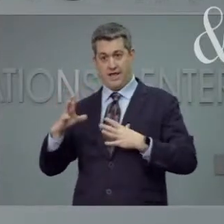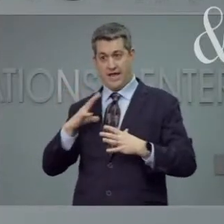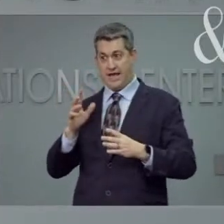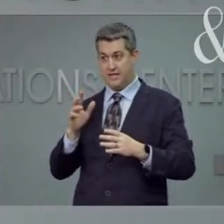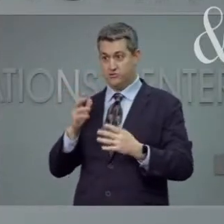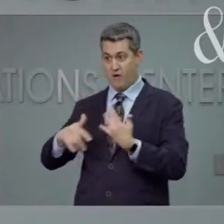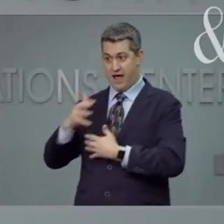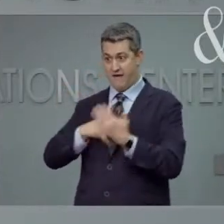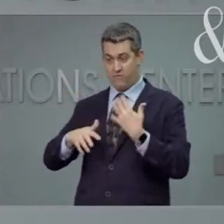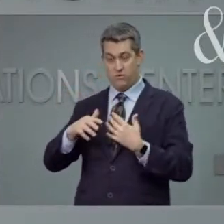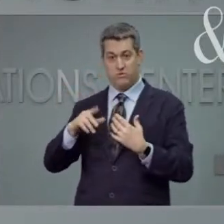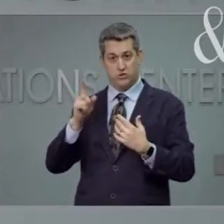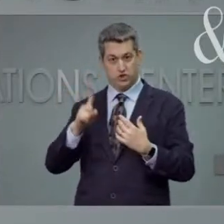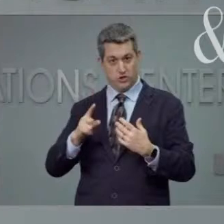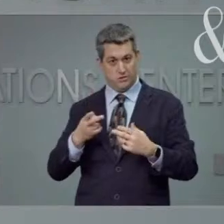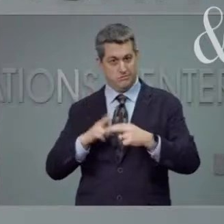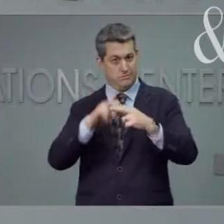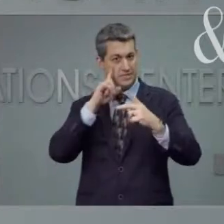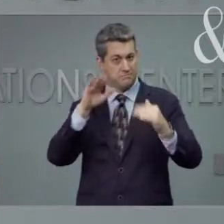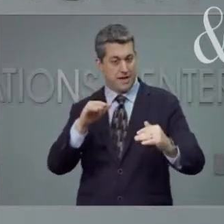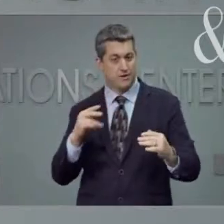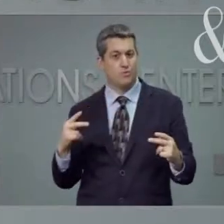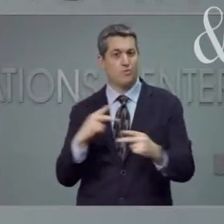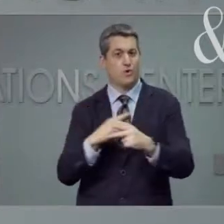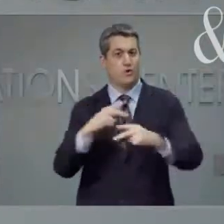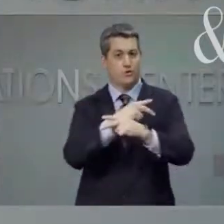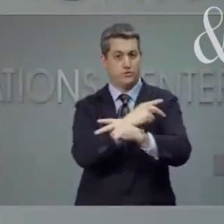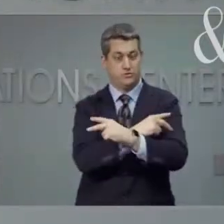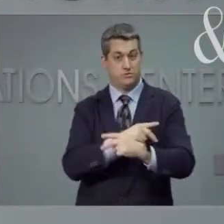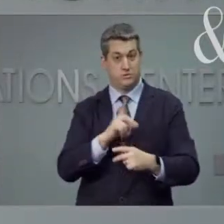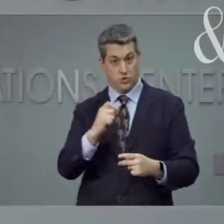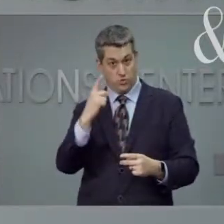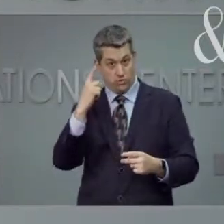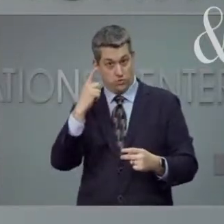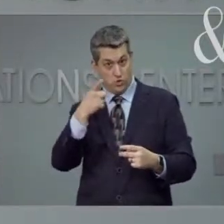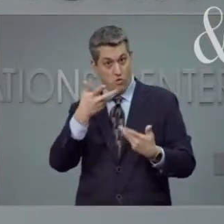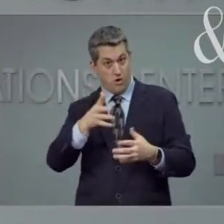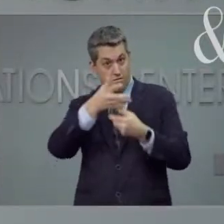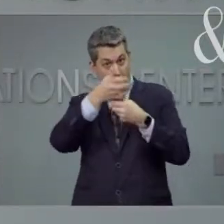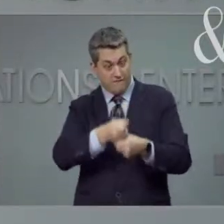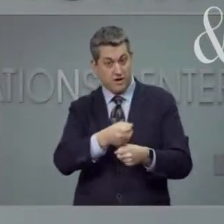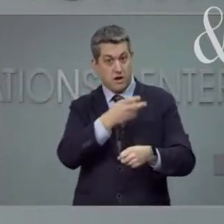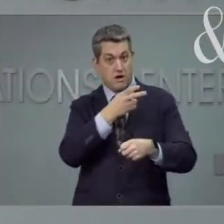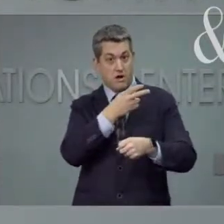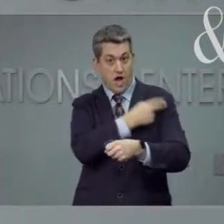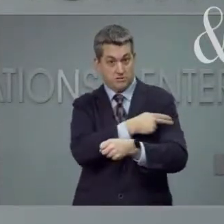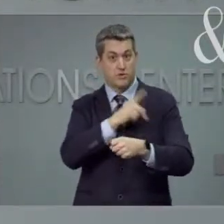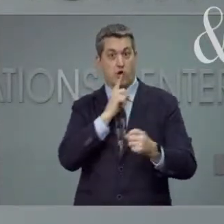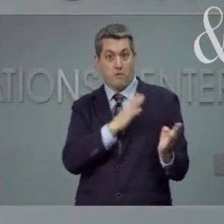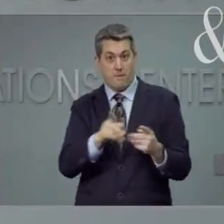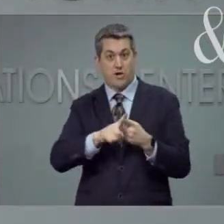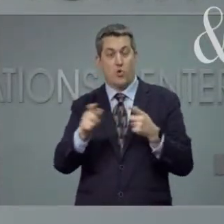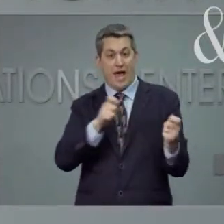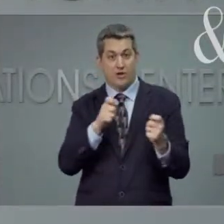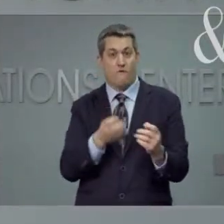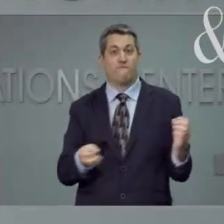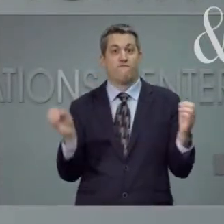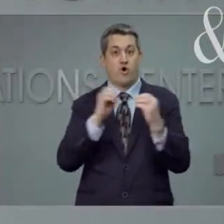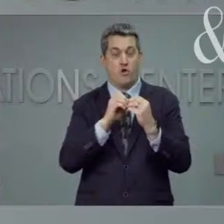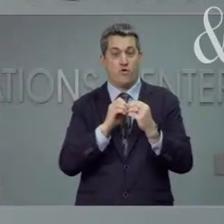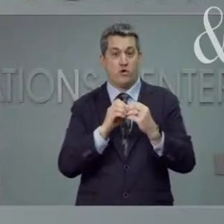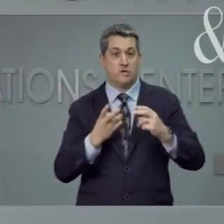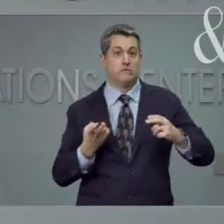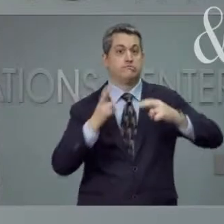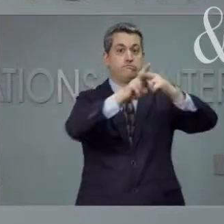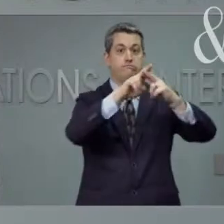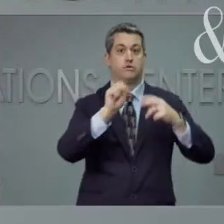likely stemming from Thanksgiving travel with those metrics sharply increasing, are you confident that hospitals are prepared to handle further surge over